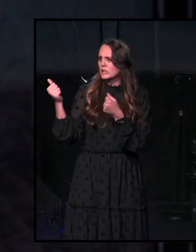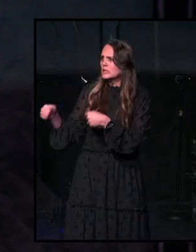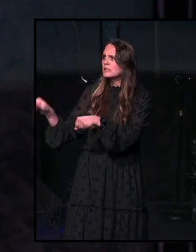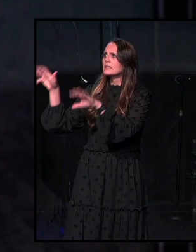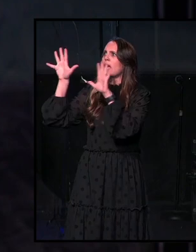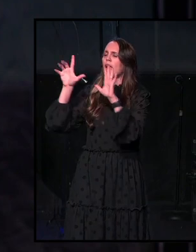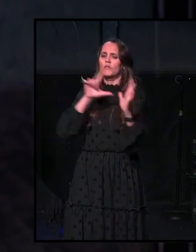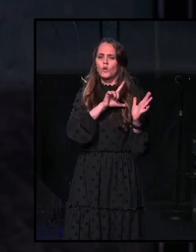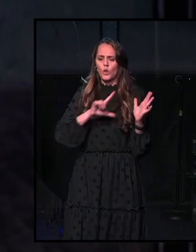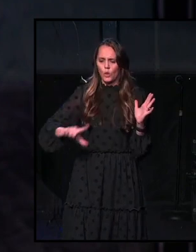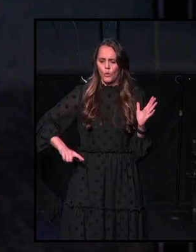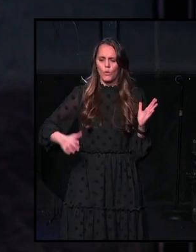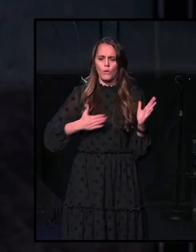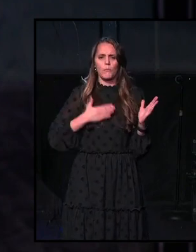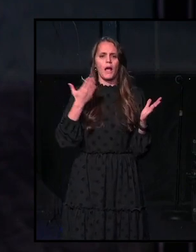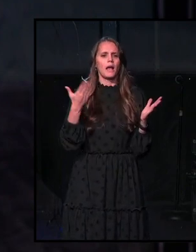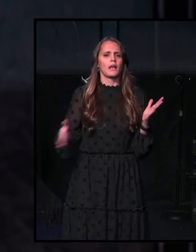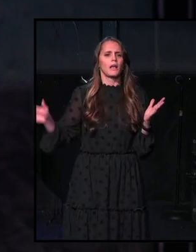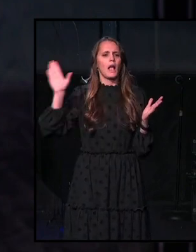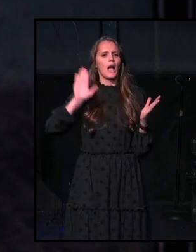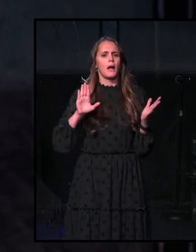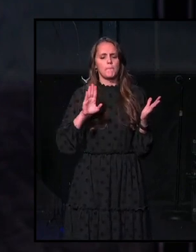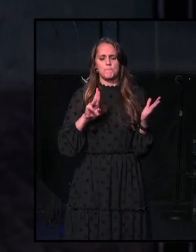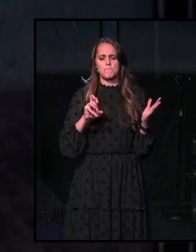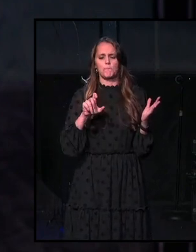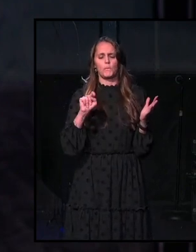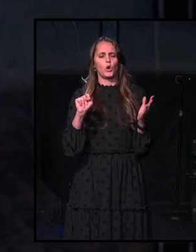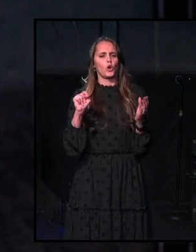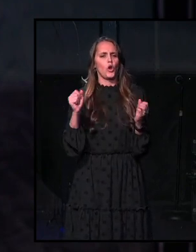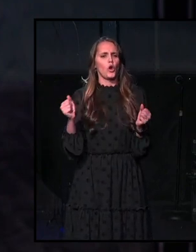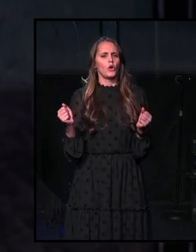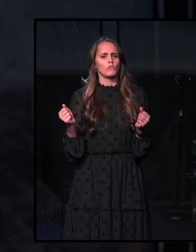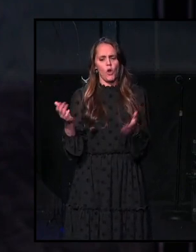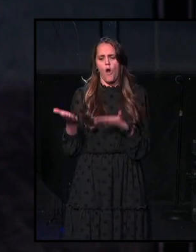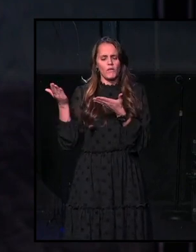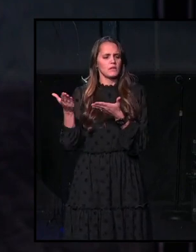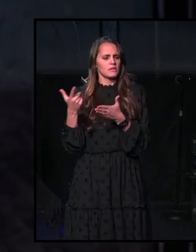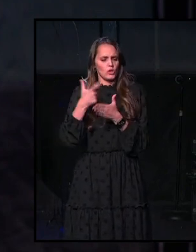the Lord my God burnt offerings that cost me nothing."